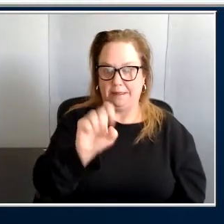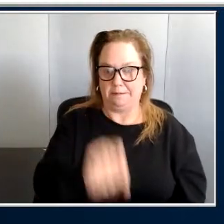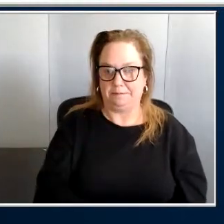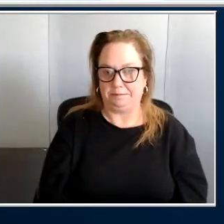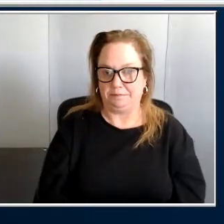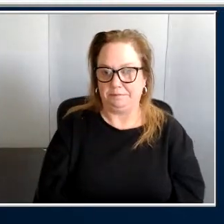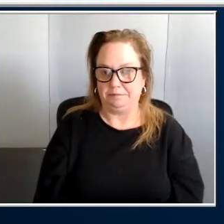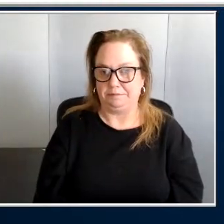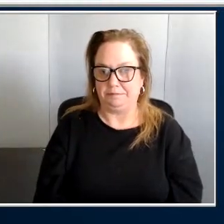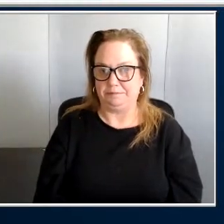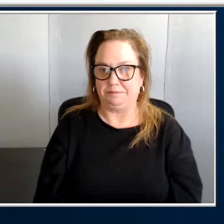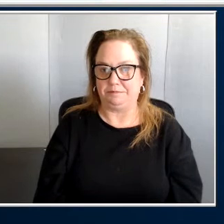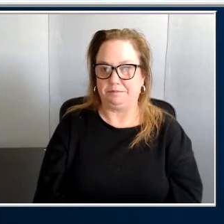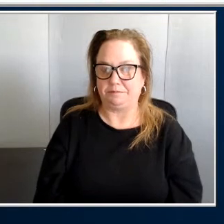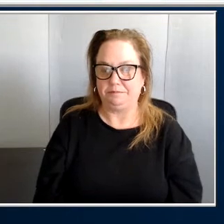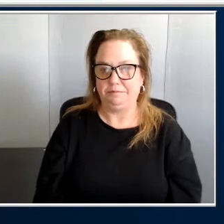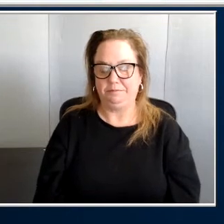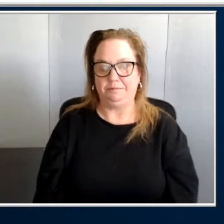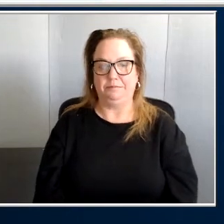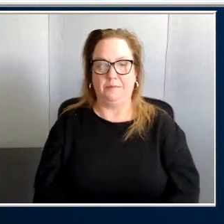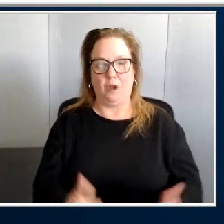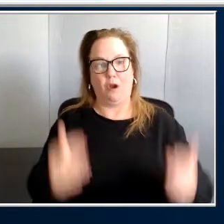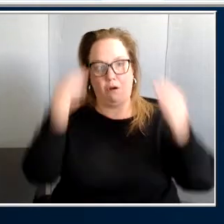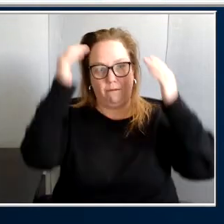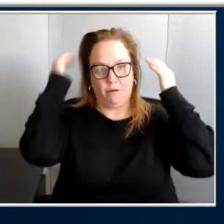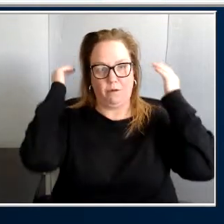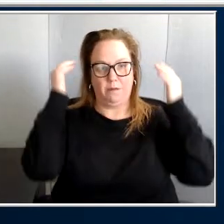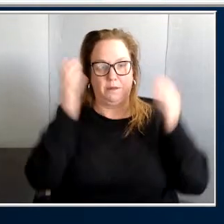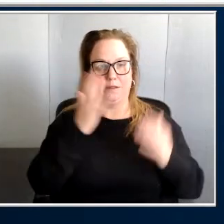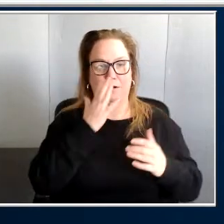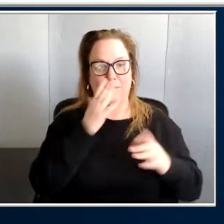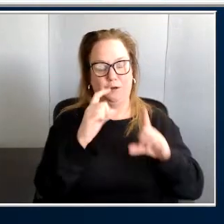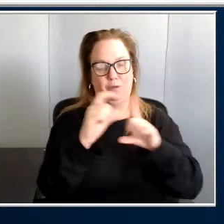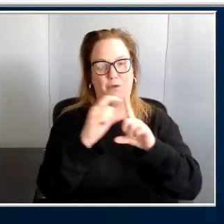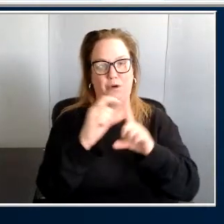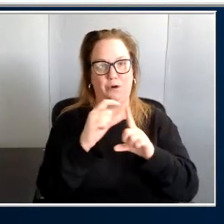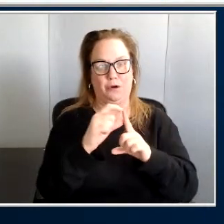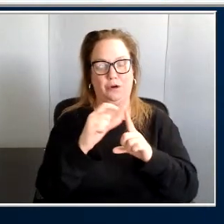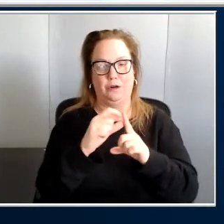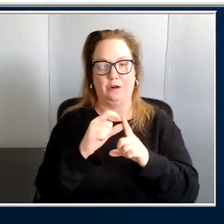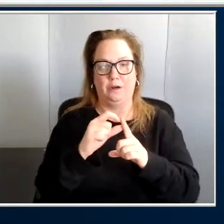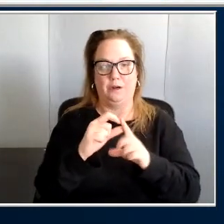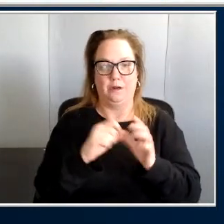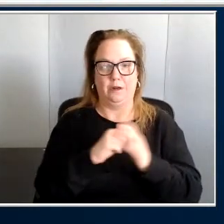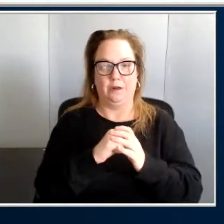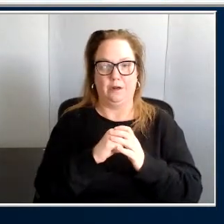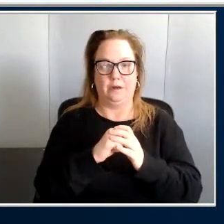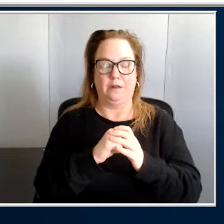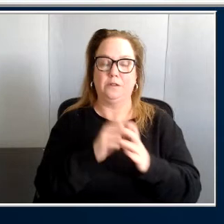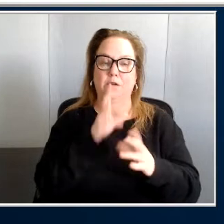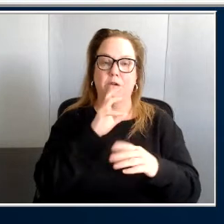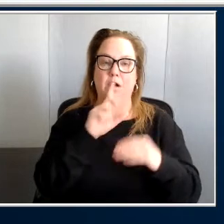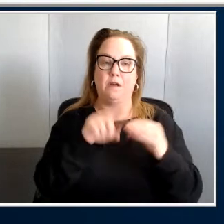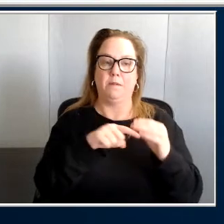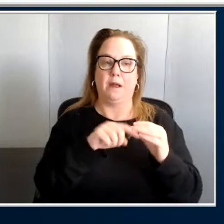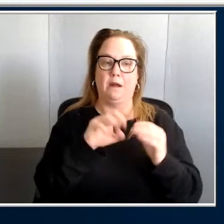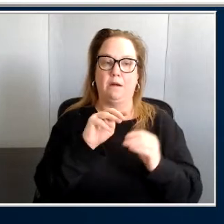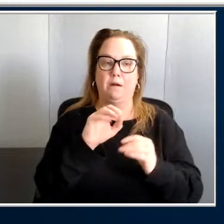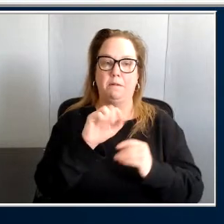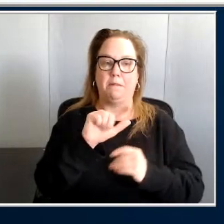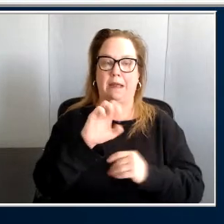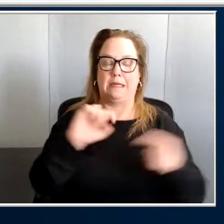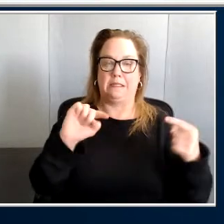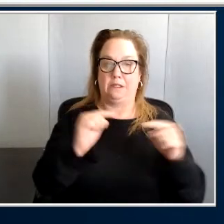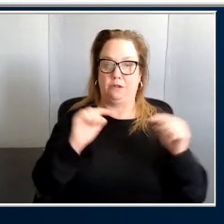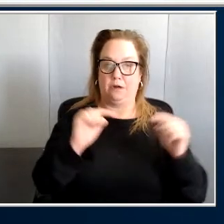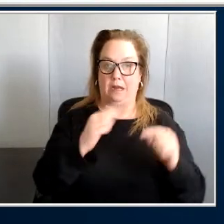Well, I think overwhelming is probably a very good word to use. So, Krisha, talk to us about Maggie's injury. How bad is an